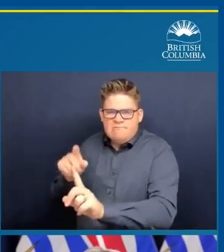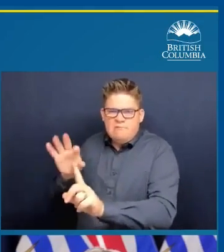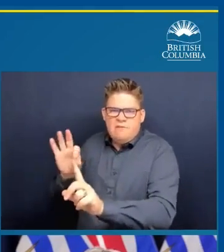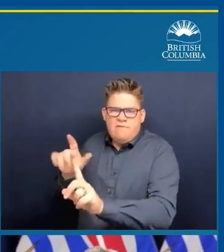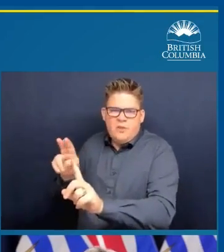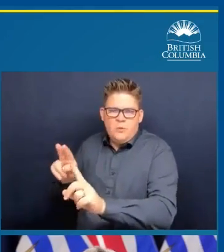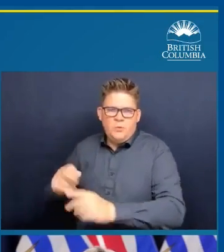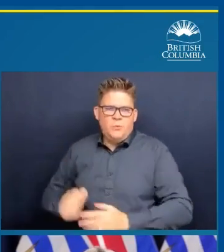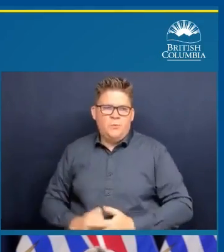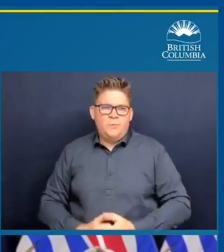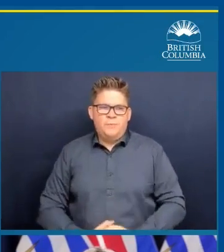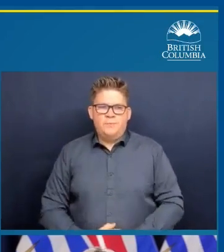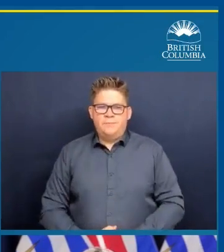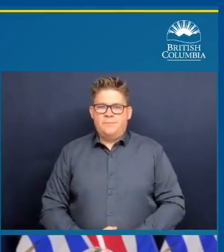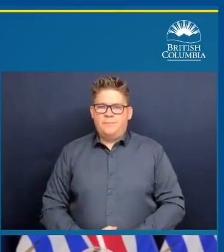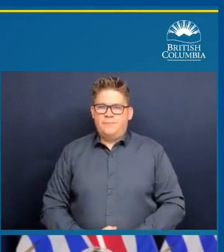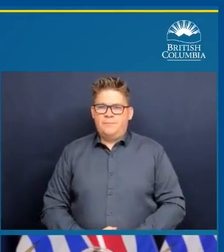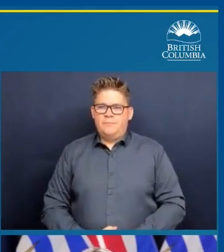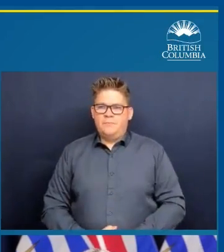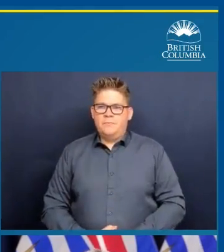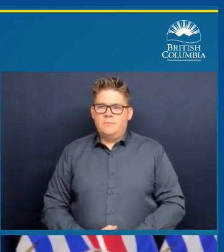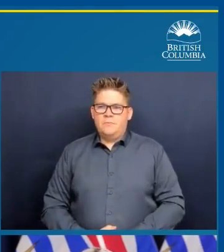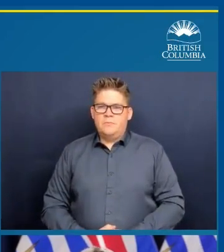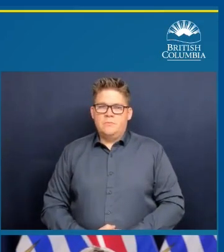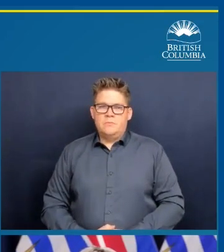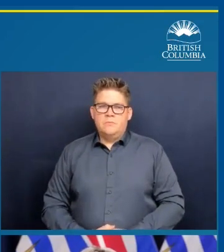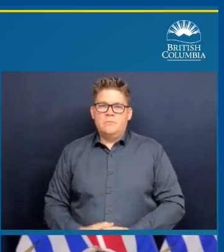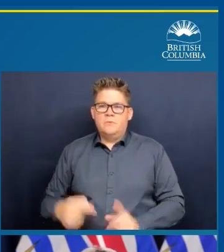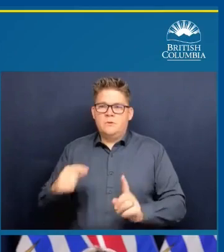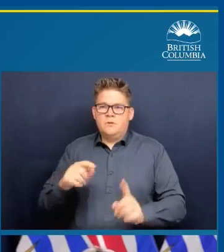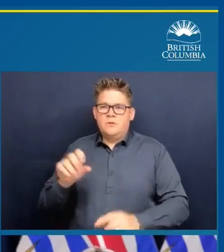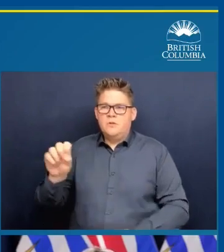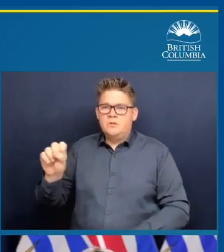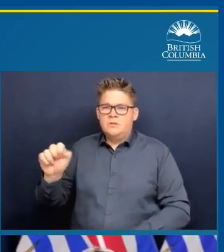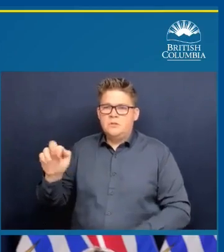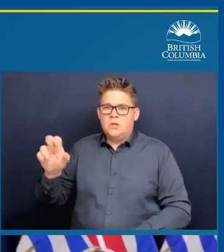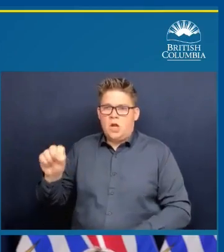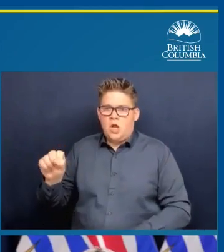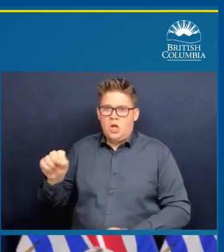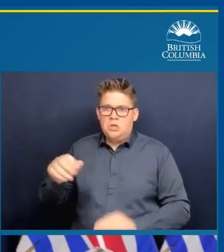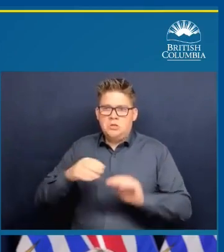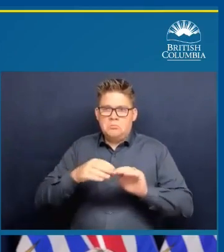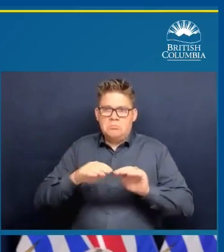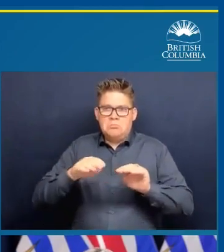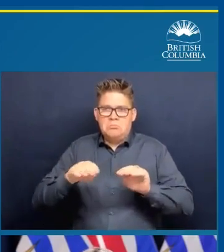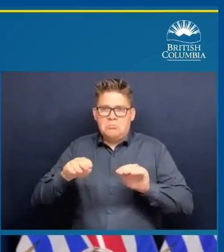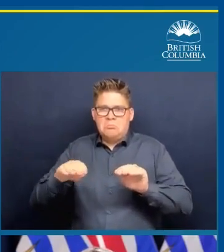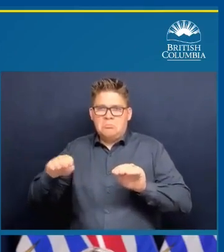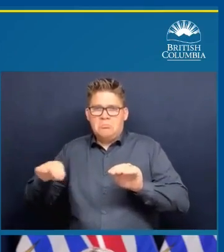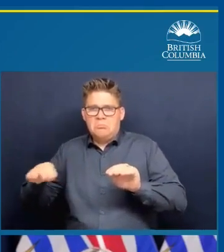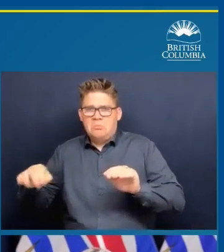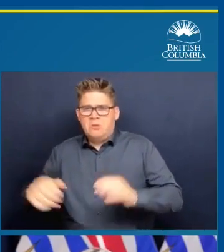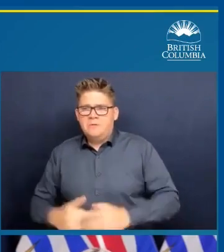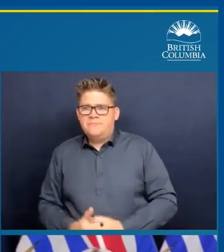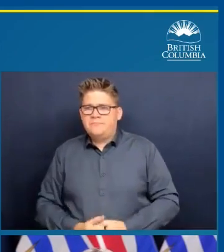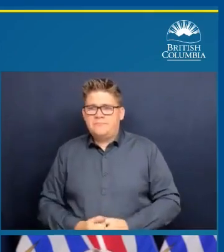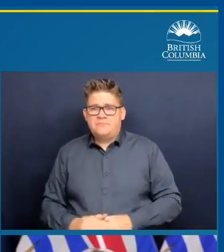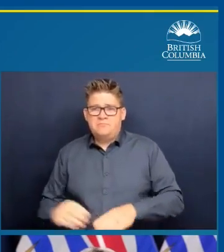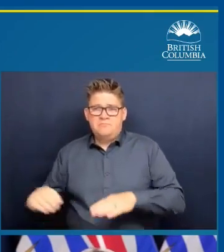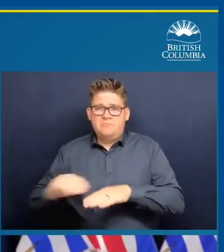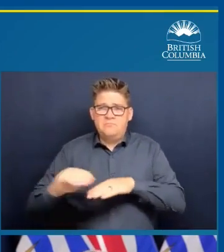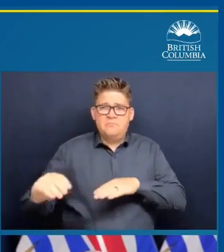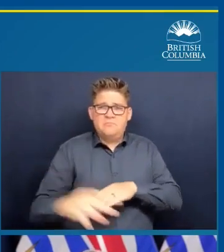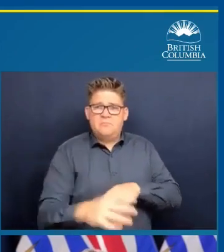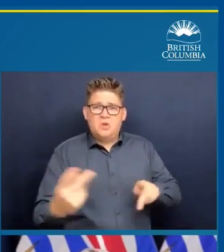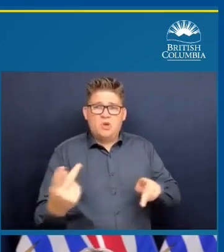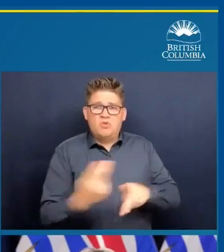a leveling off of SARS-CoV-2. So that's not what's causing most of the respiratory illness that we're seeing right now. And